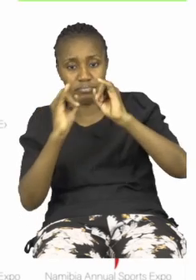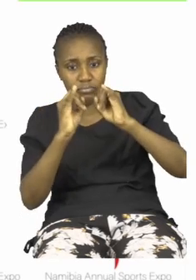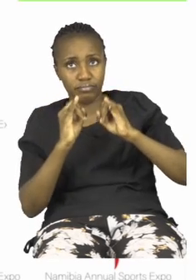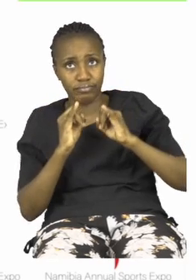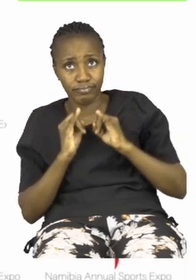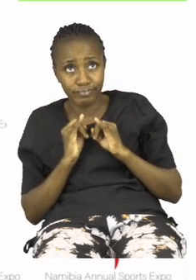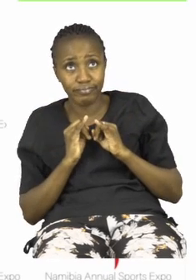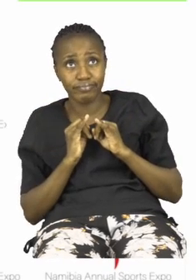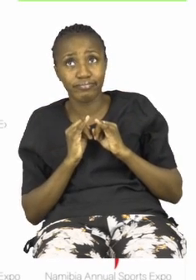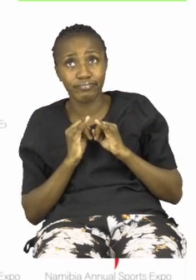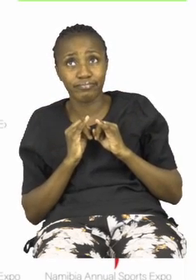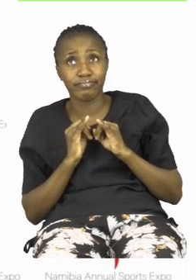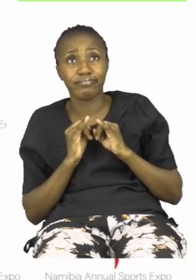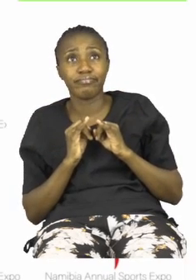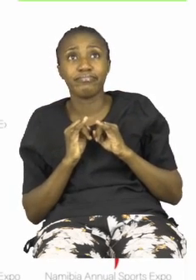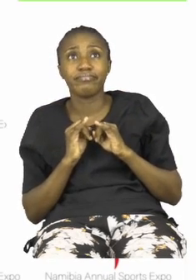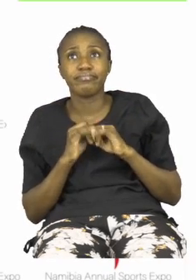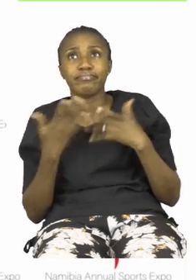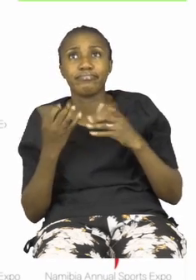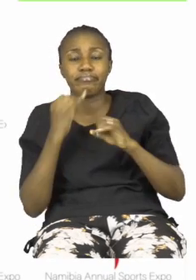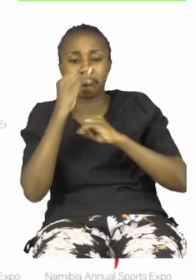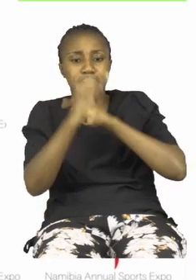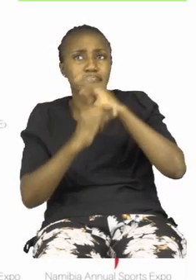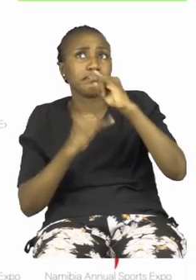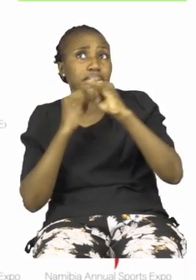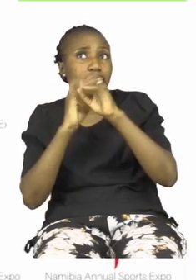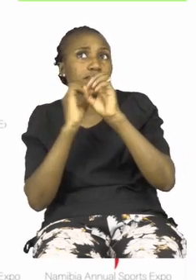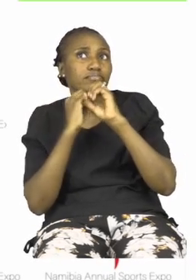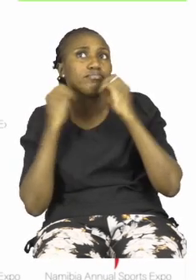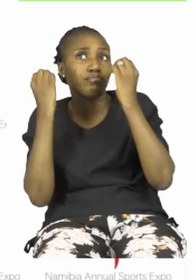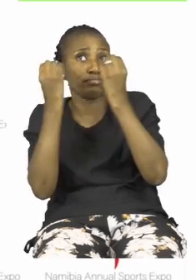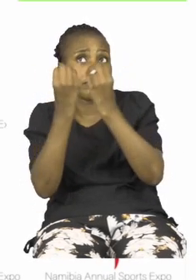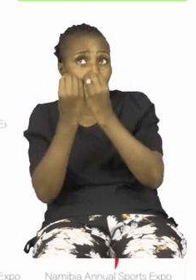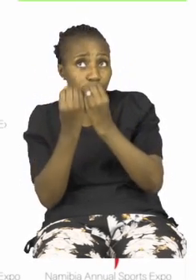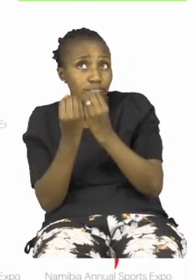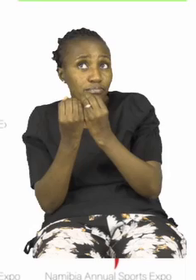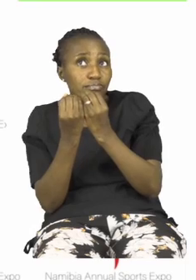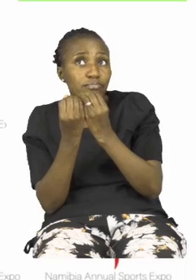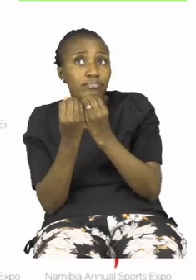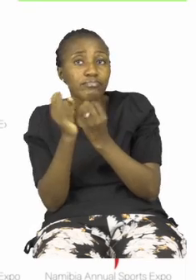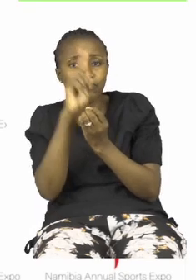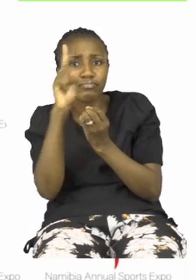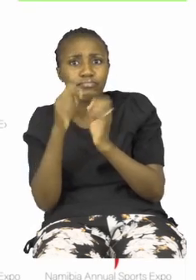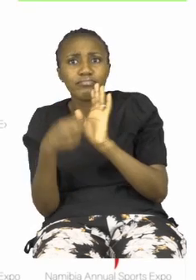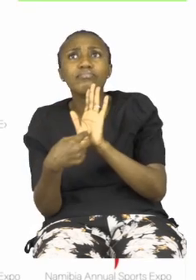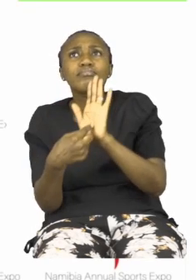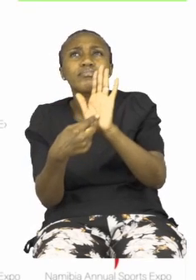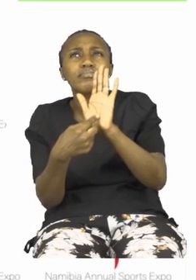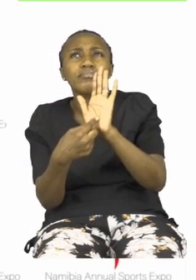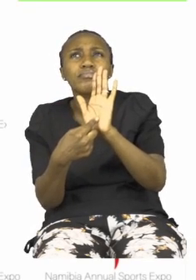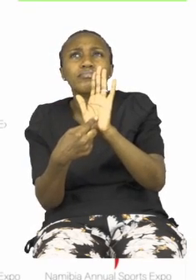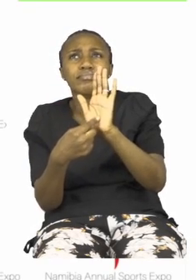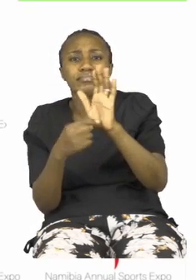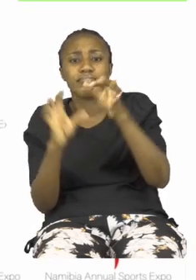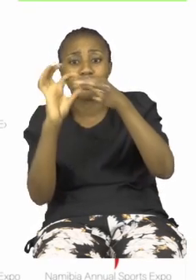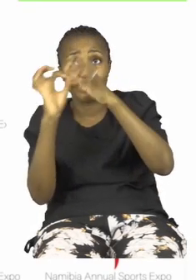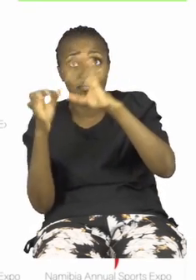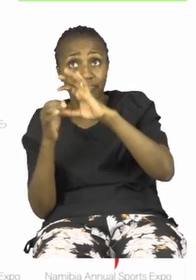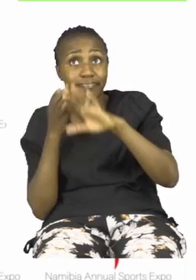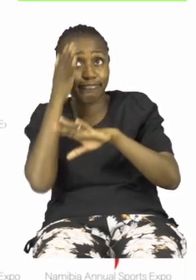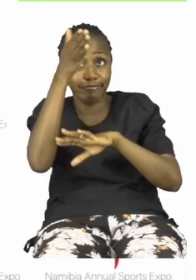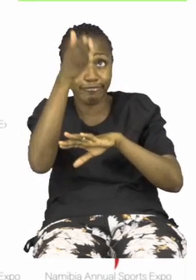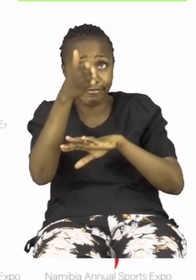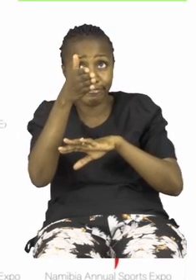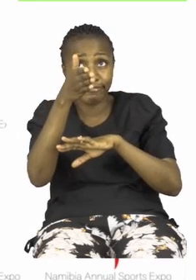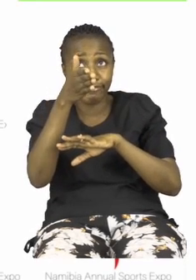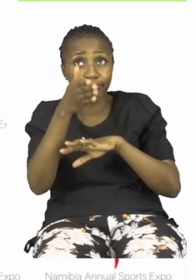the let's say the international organization that we belong to have been invited to do a demonstration title at the next Olympics. So